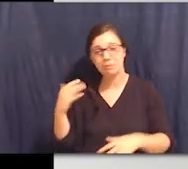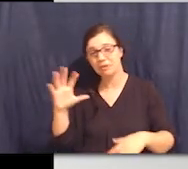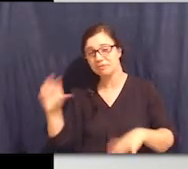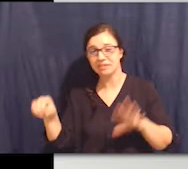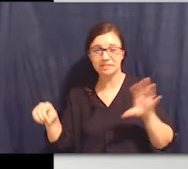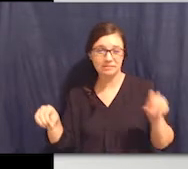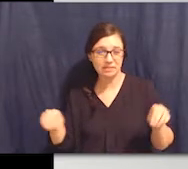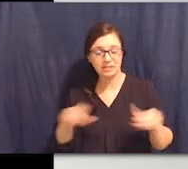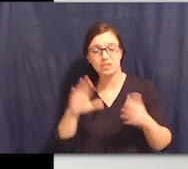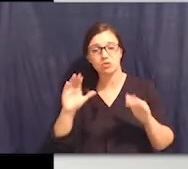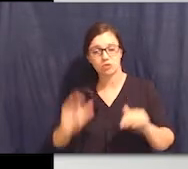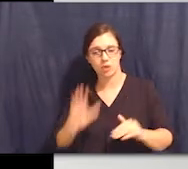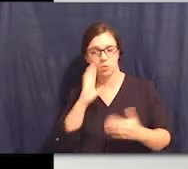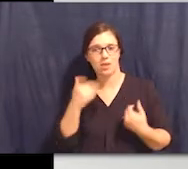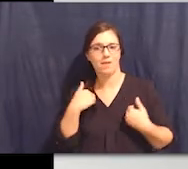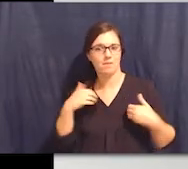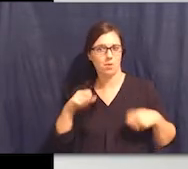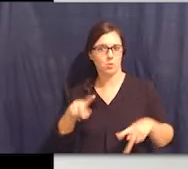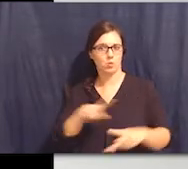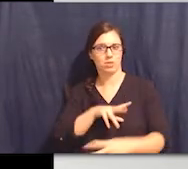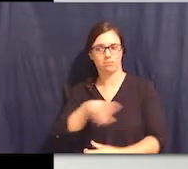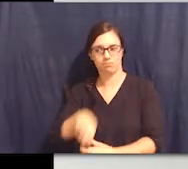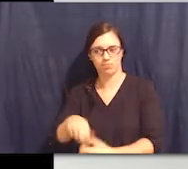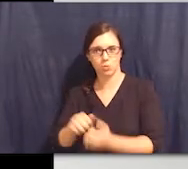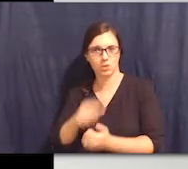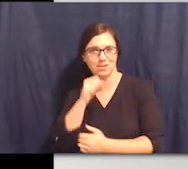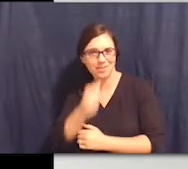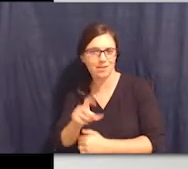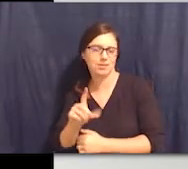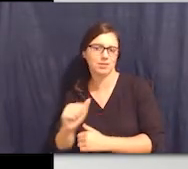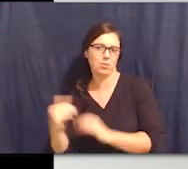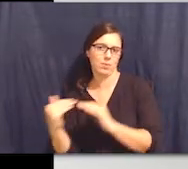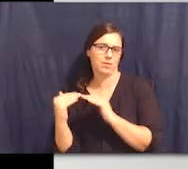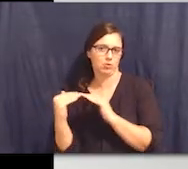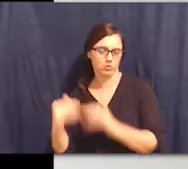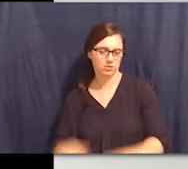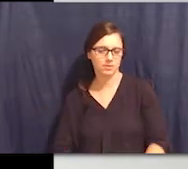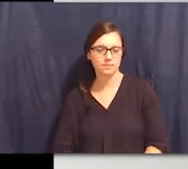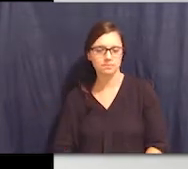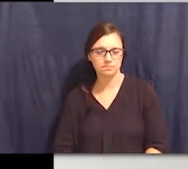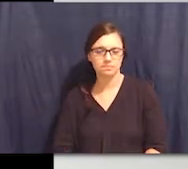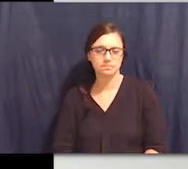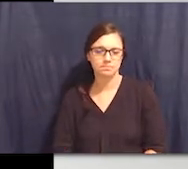50-50 chance your child was going to have the opportunity to participate with non-disabled peers.